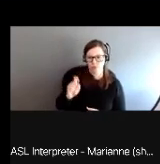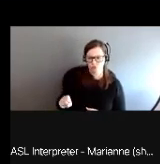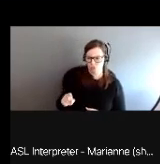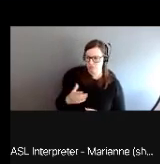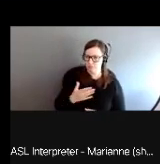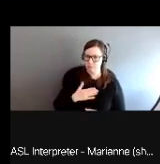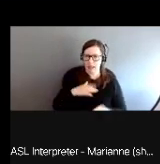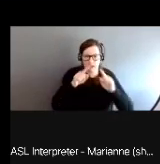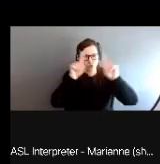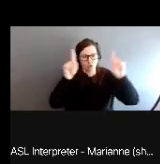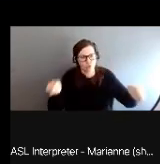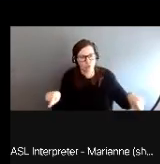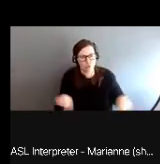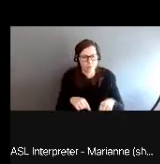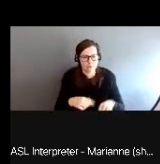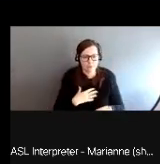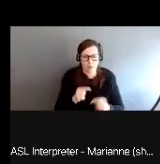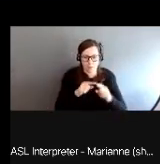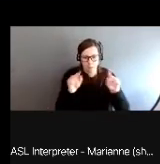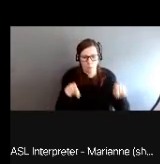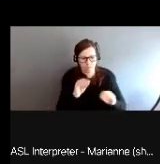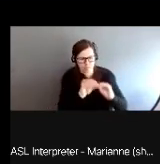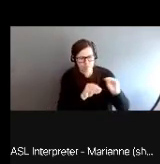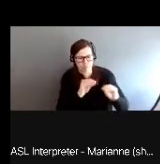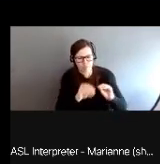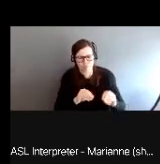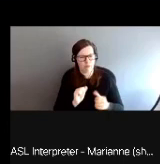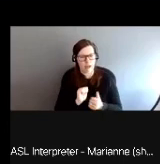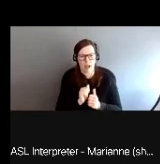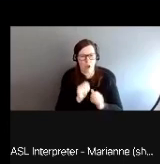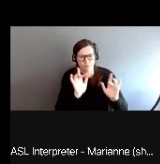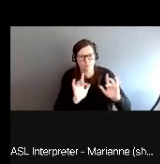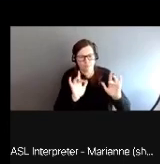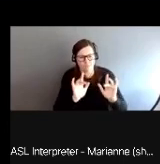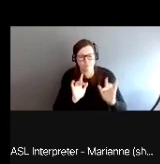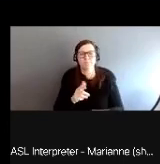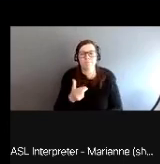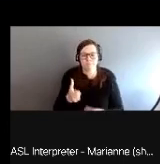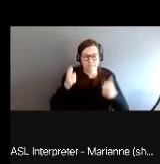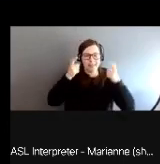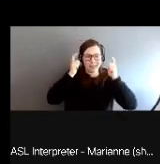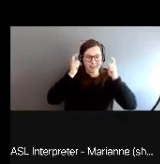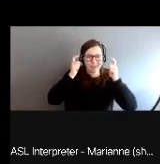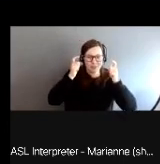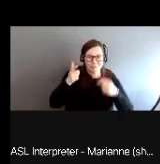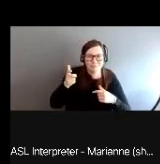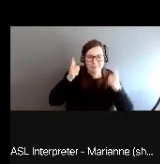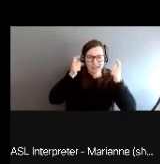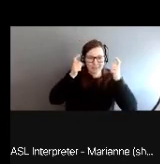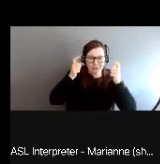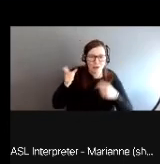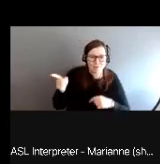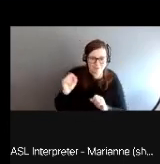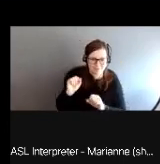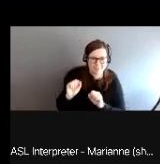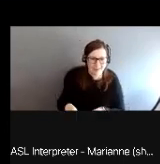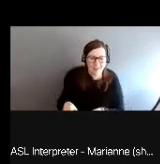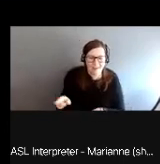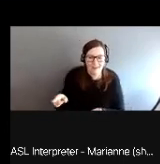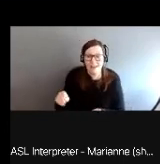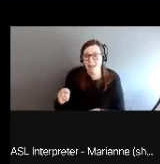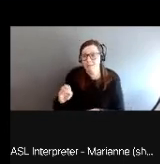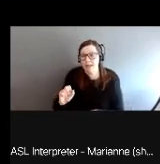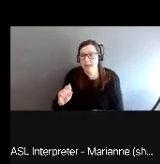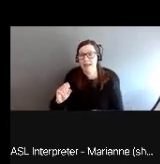during earlier discussion. So Camtasia was the one that Manal and Alicia started using as well, not only for recording, but for